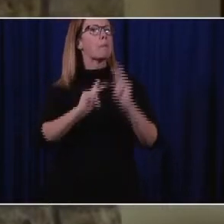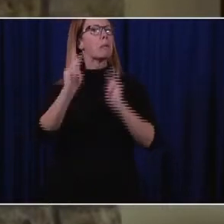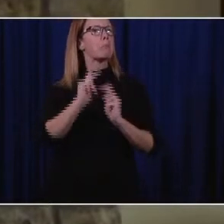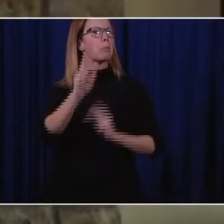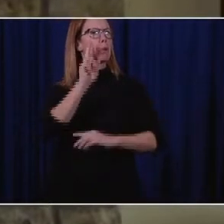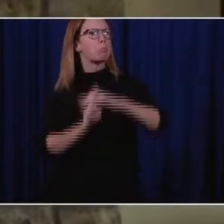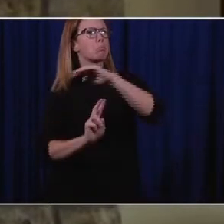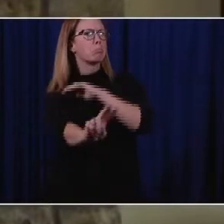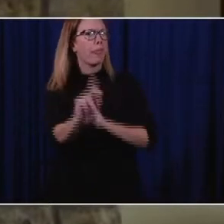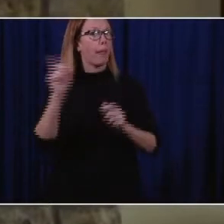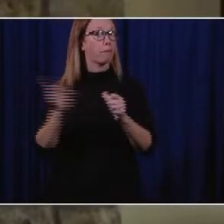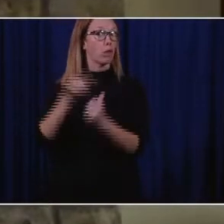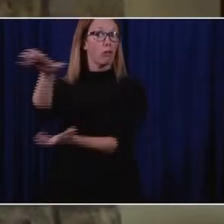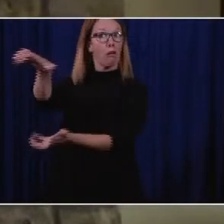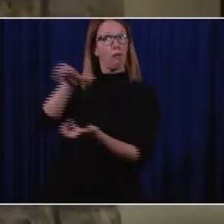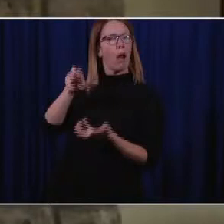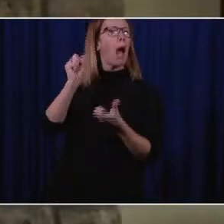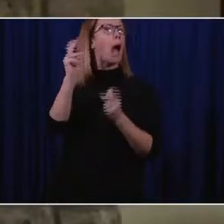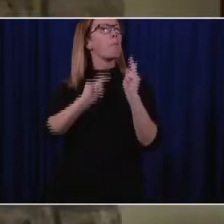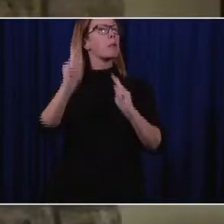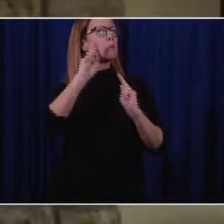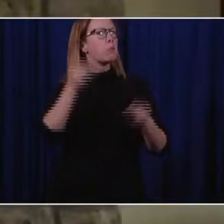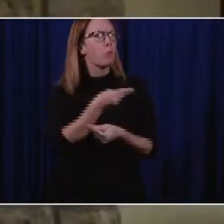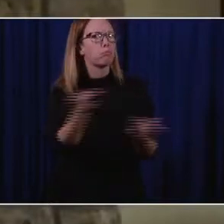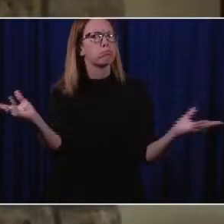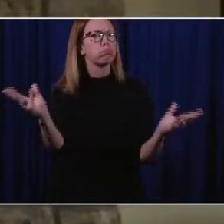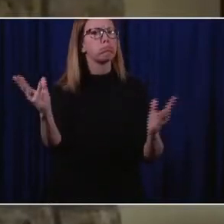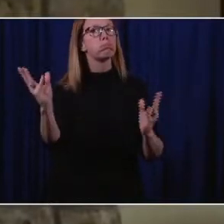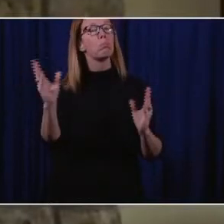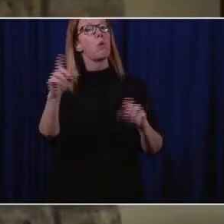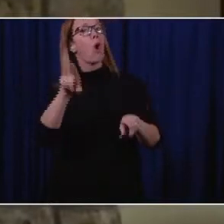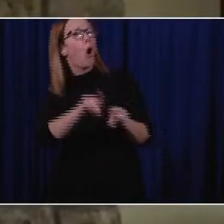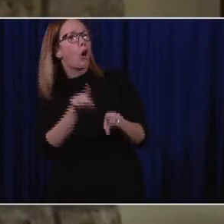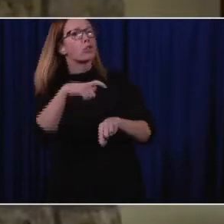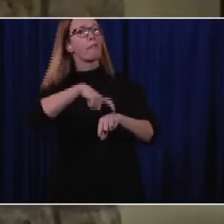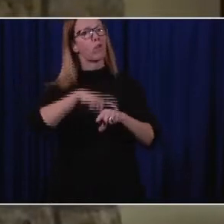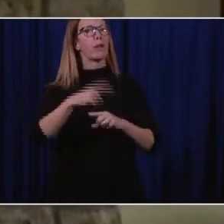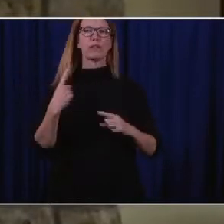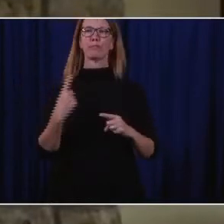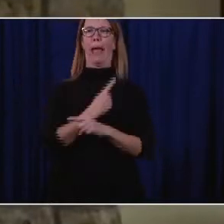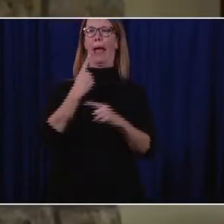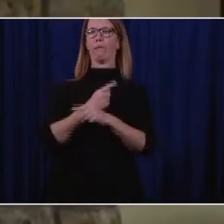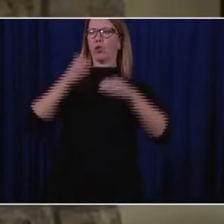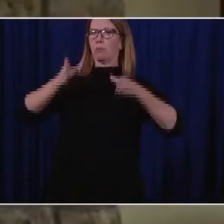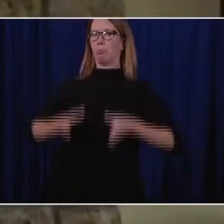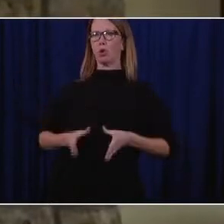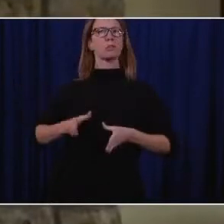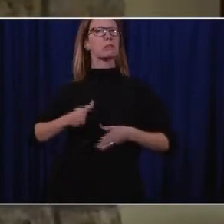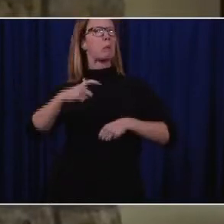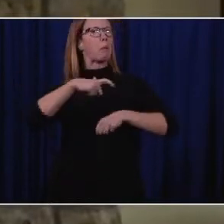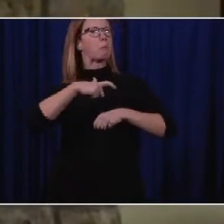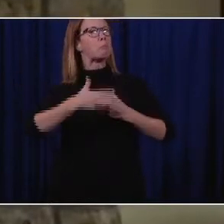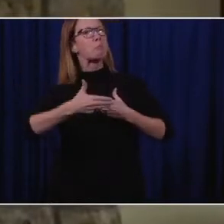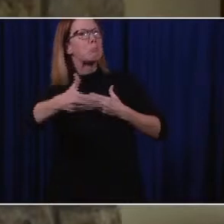with that first batch? And what is the current timeline for the average Joe in Ohio to get immunized?